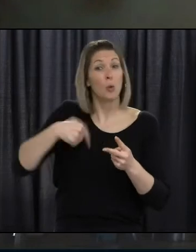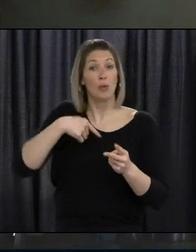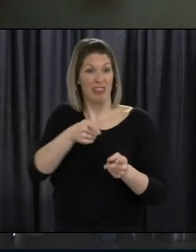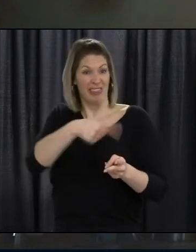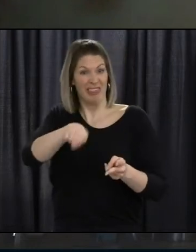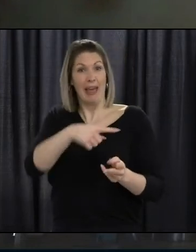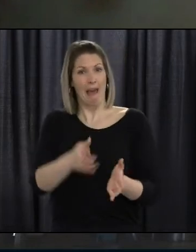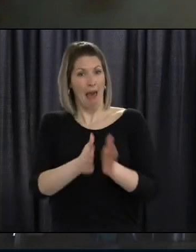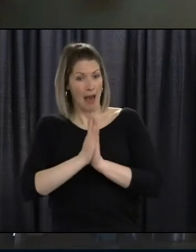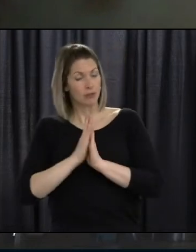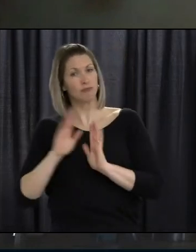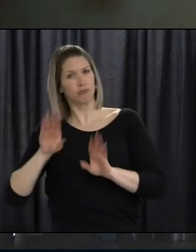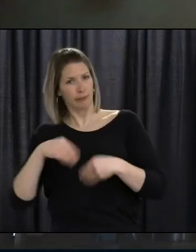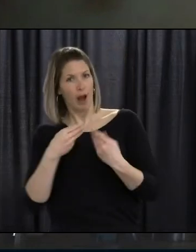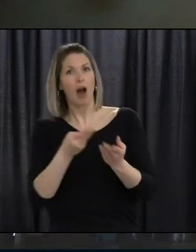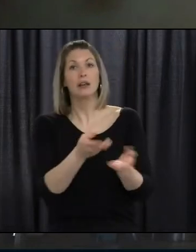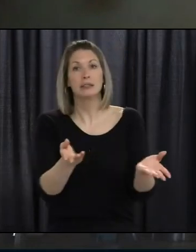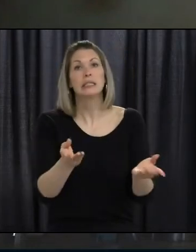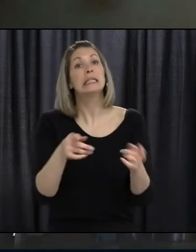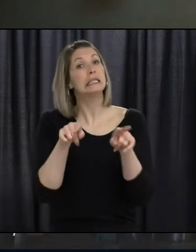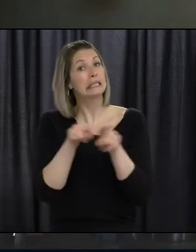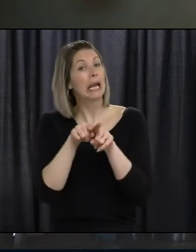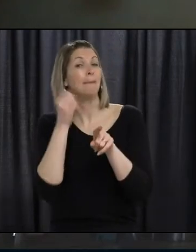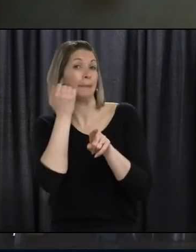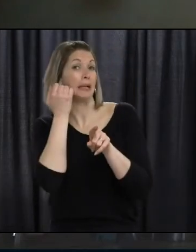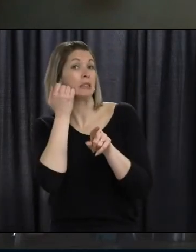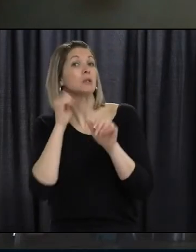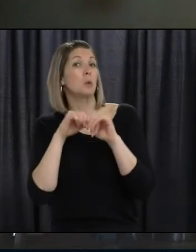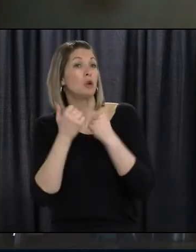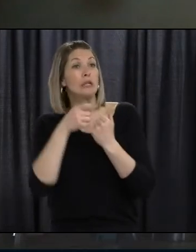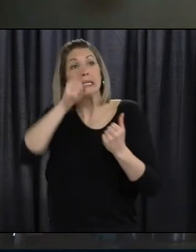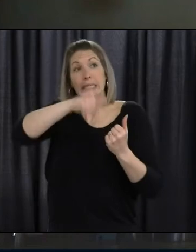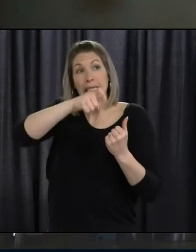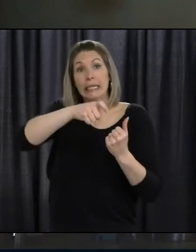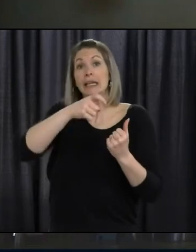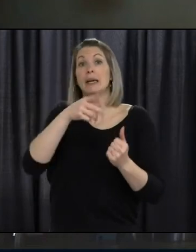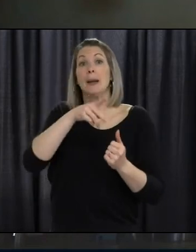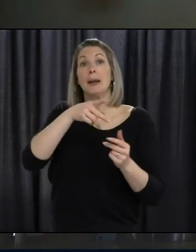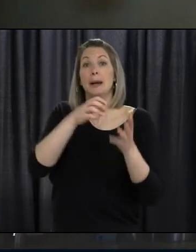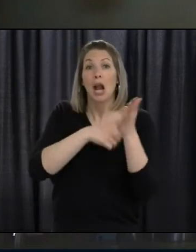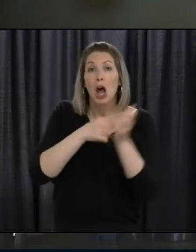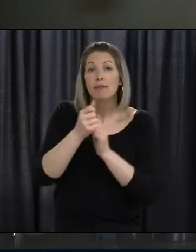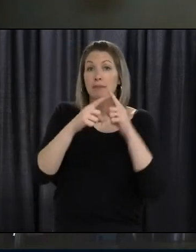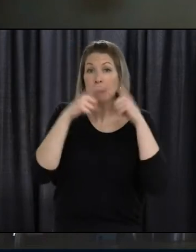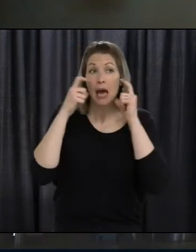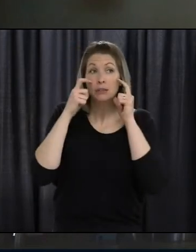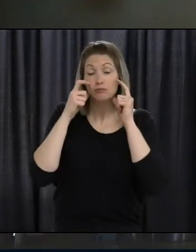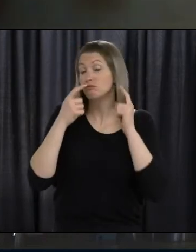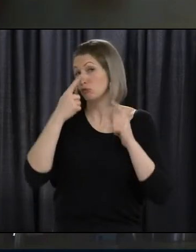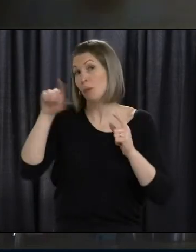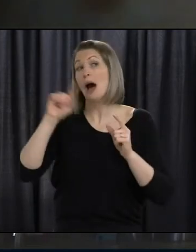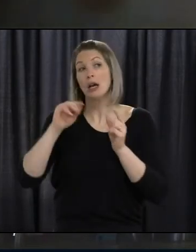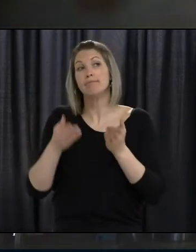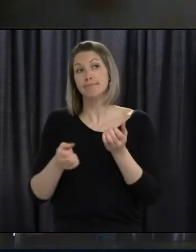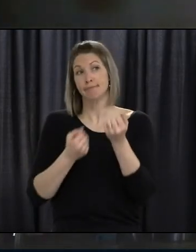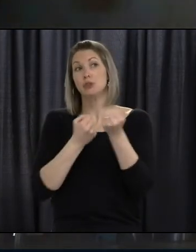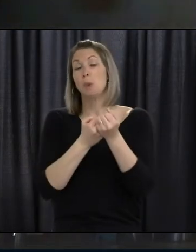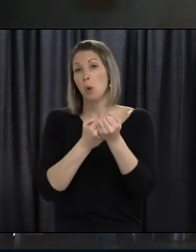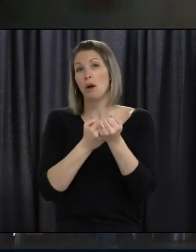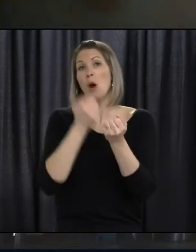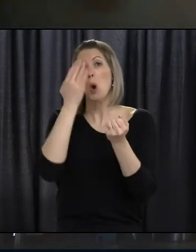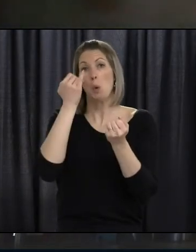the RHAs, and we would regard the dentist as little different in that regard. Those discussions actually only started really